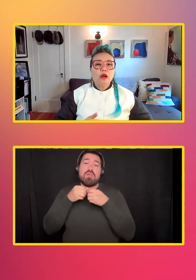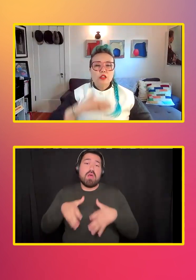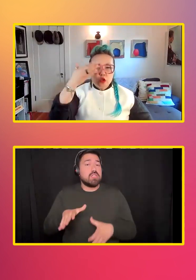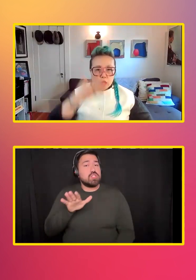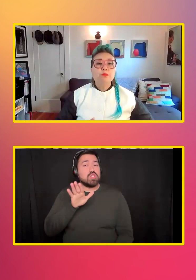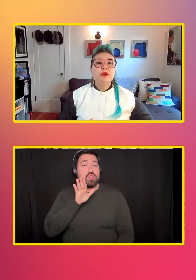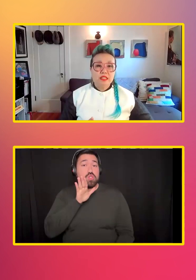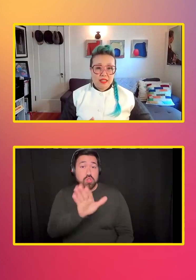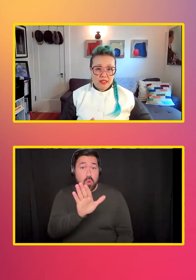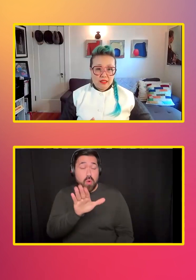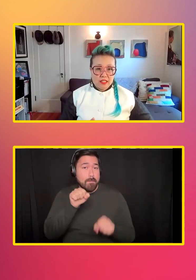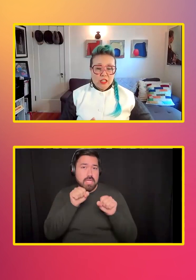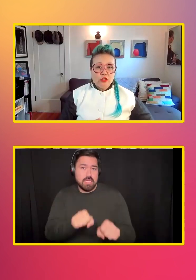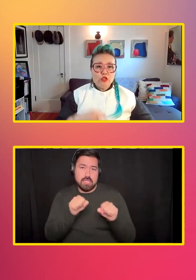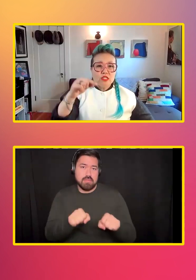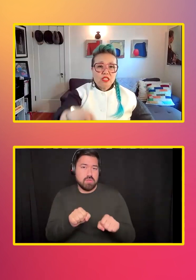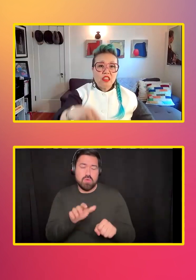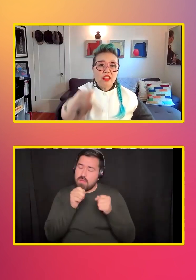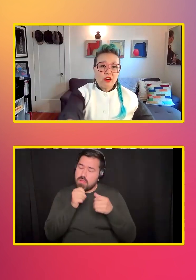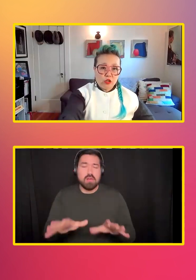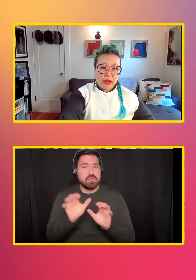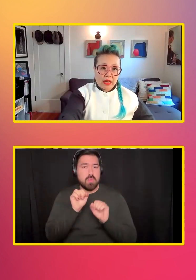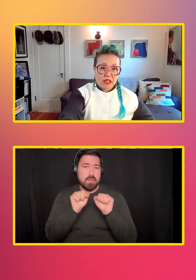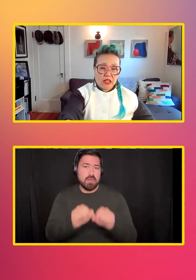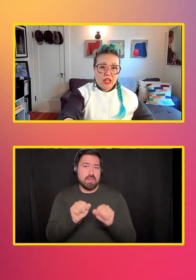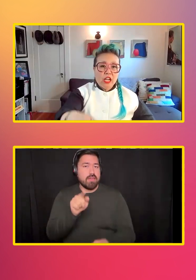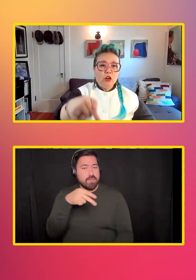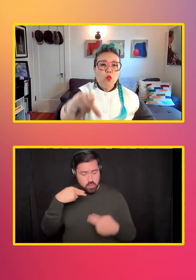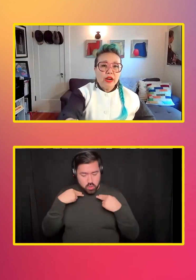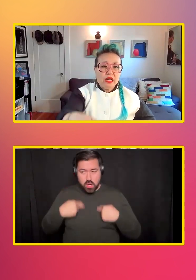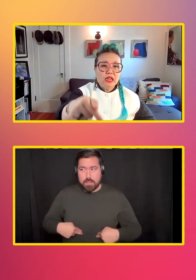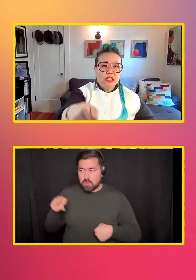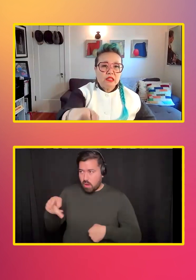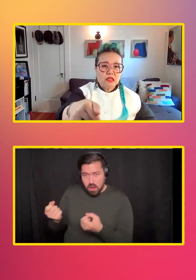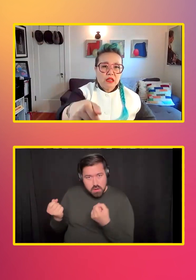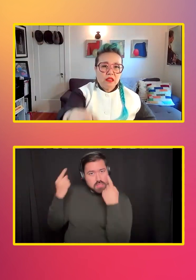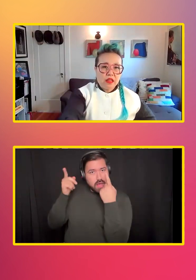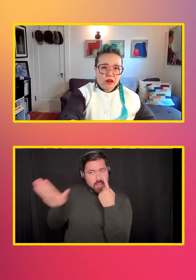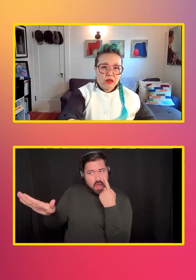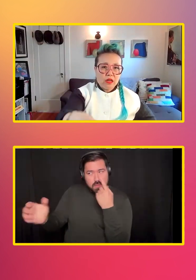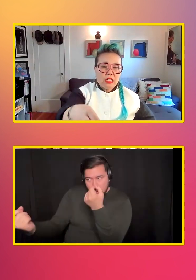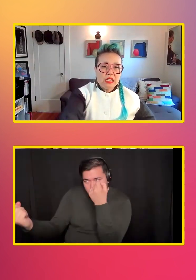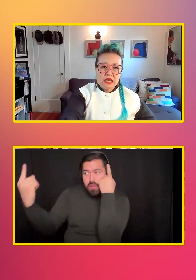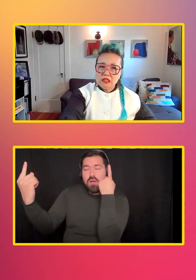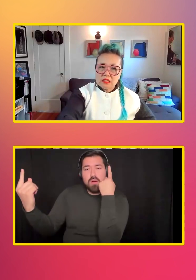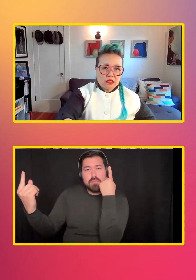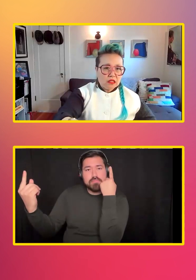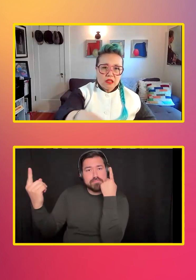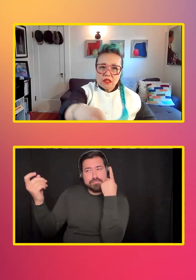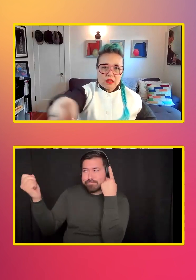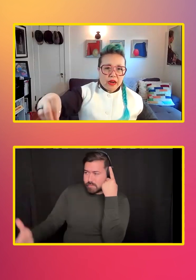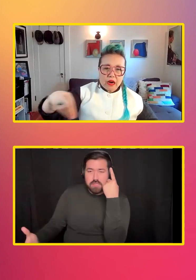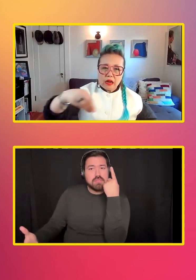your your ability to Mm. see their humanity and what Mm. it is in their